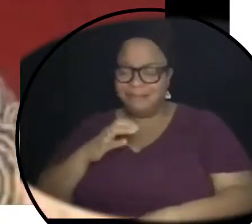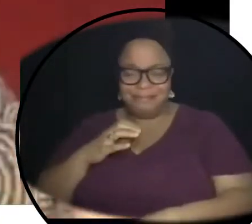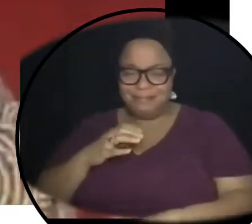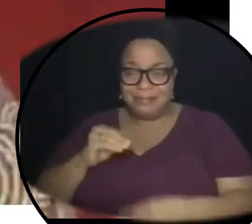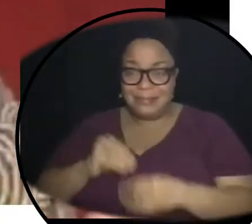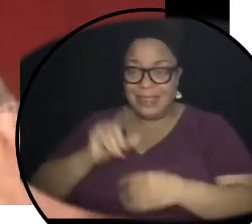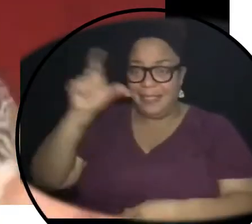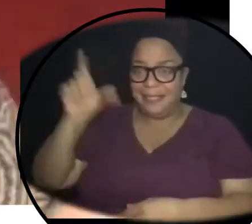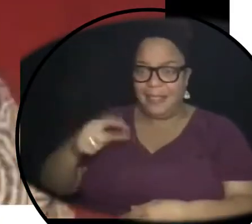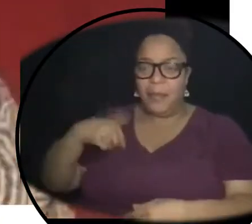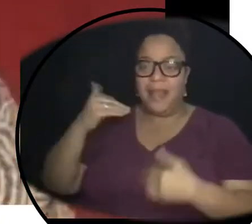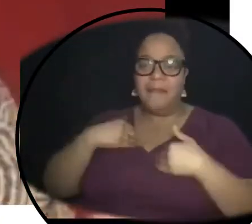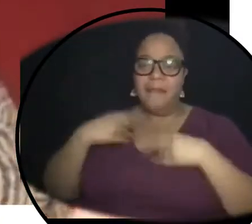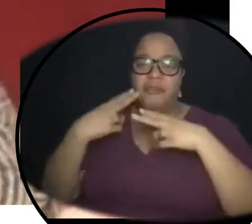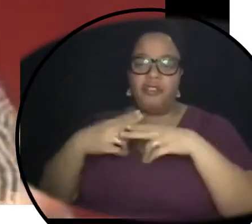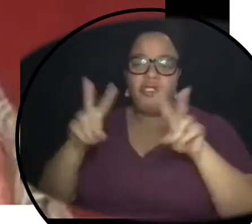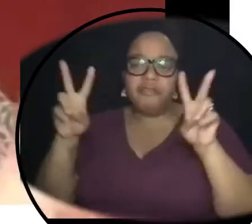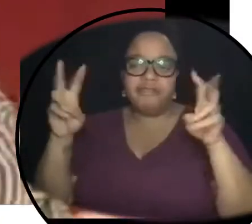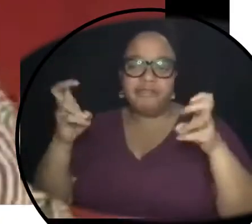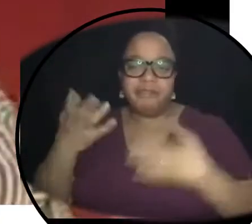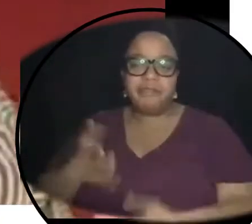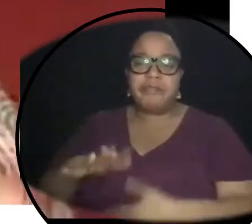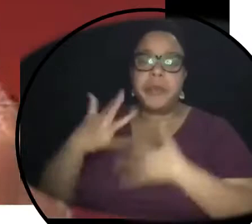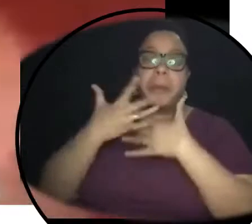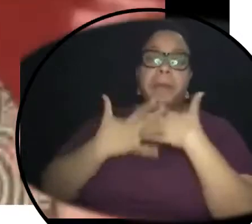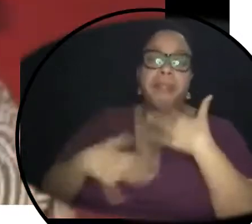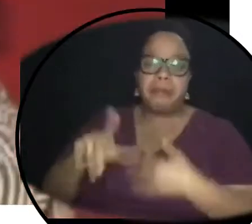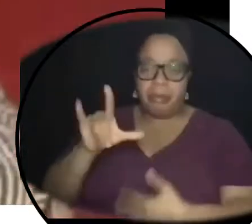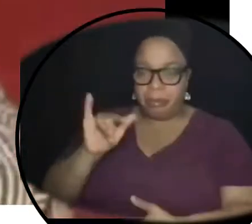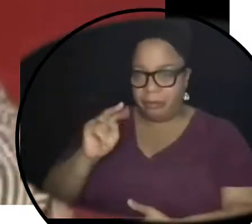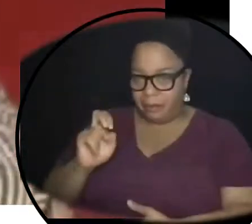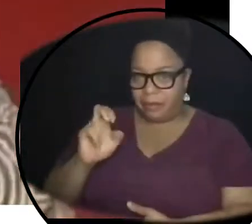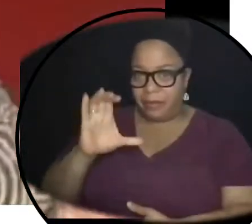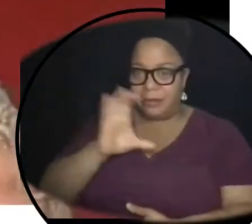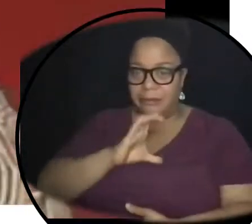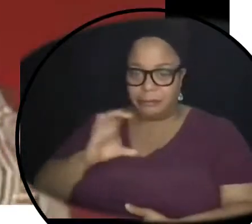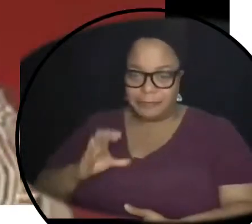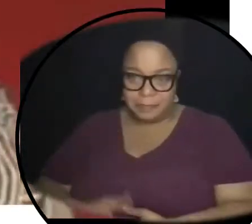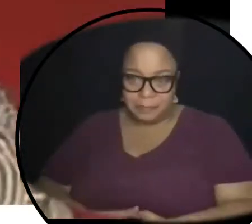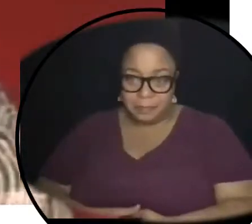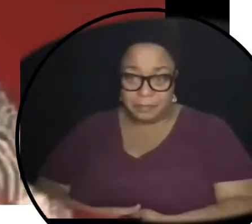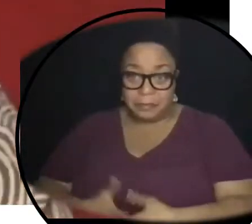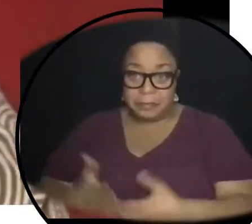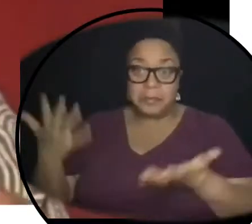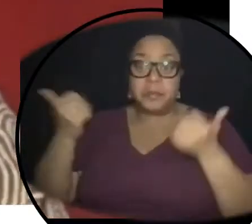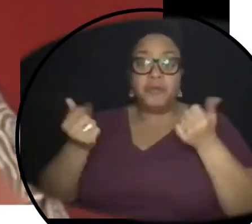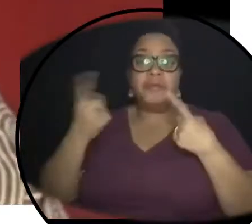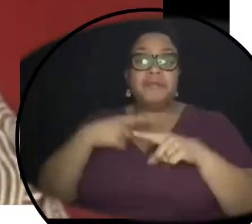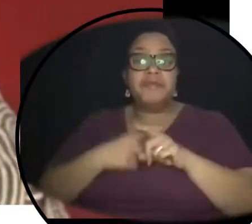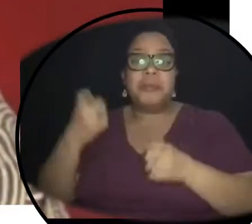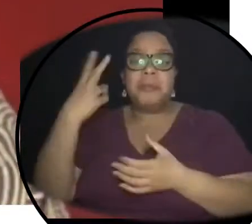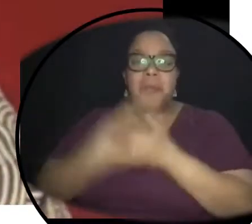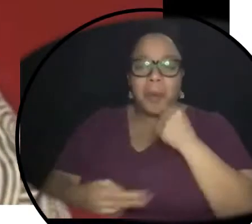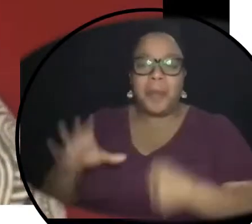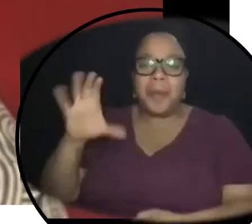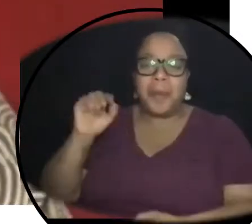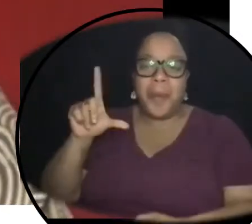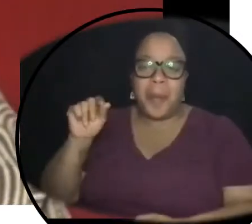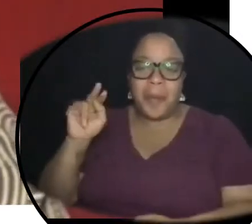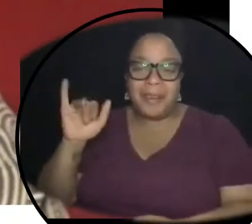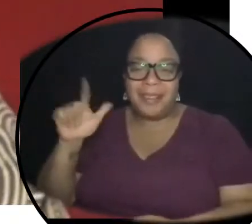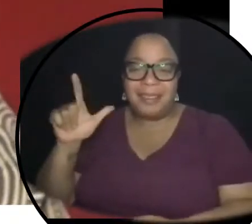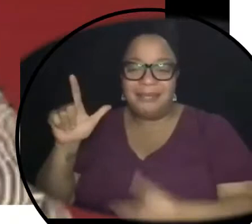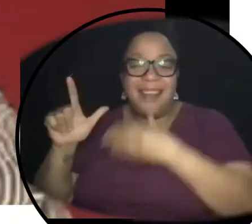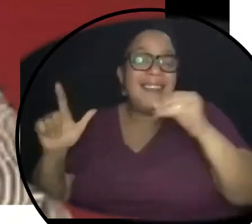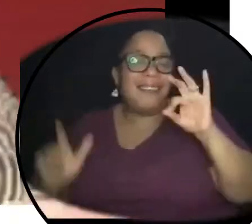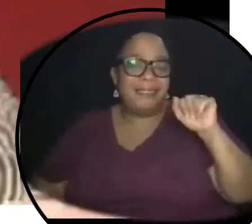means that the grandchild of an Italian immigrant in New York City who has never stepped foot in Italy, does not